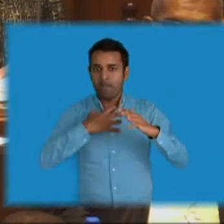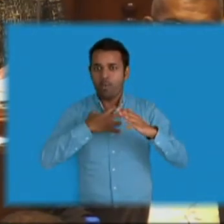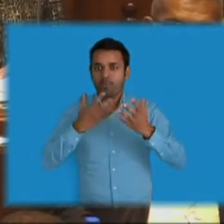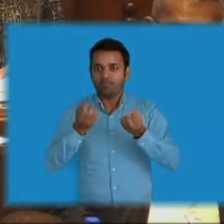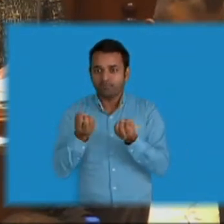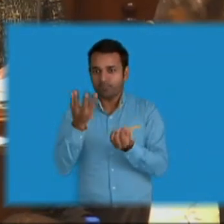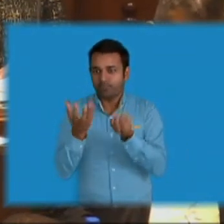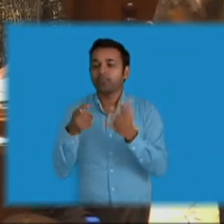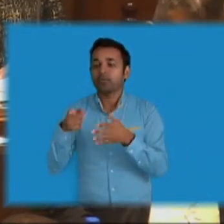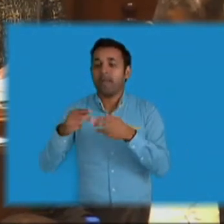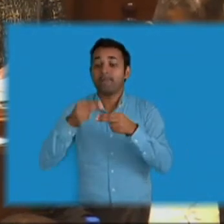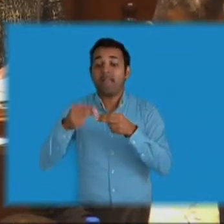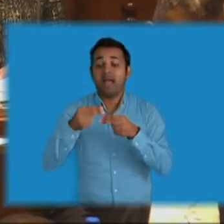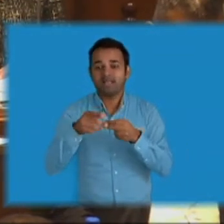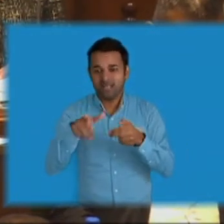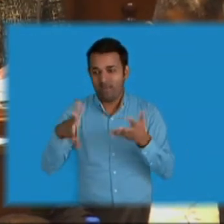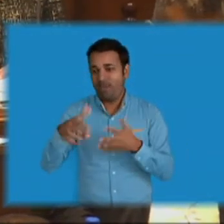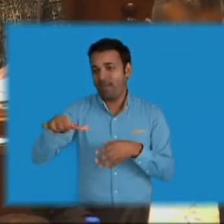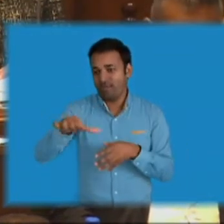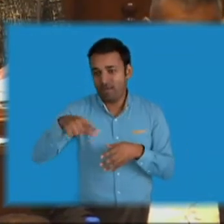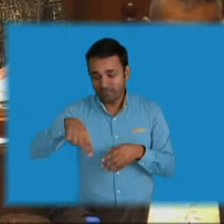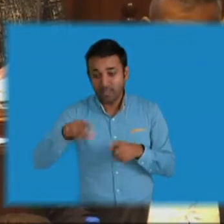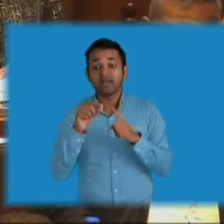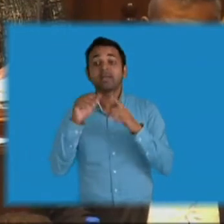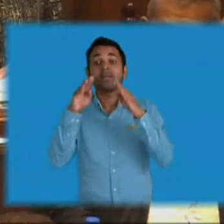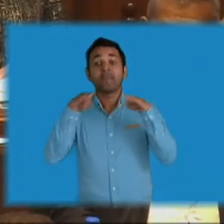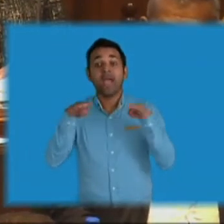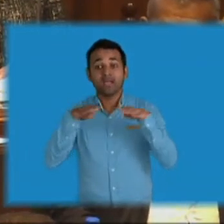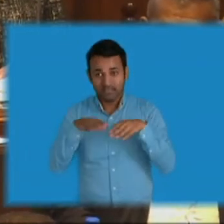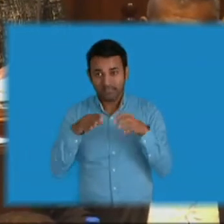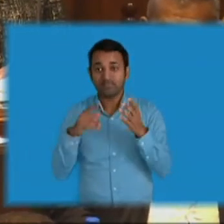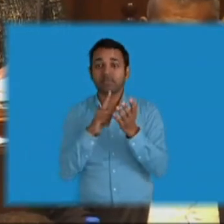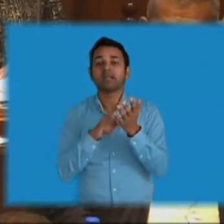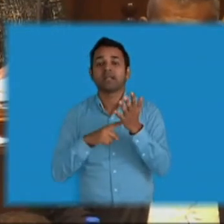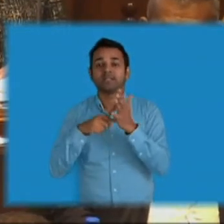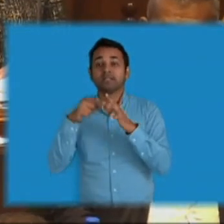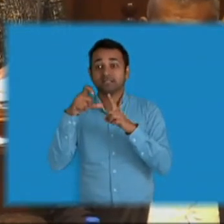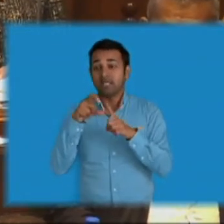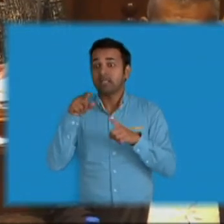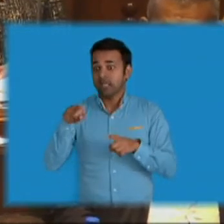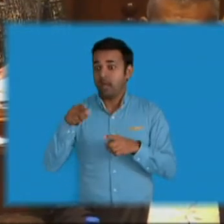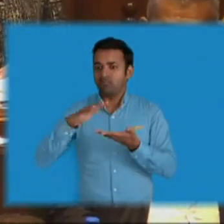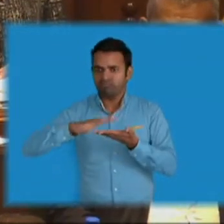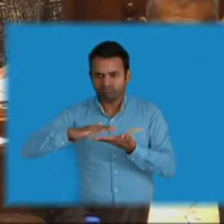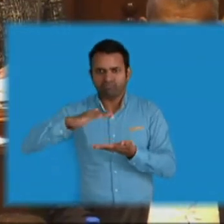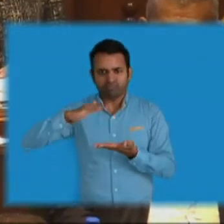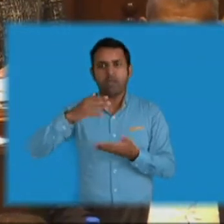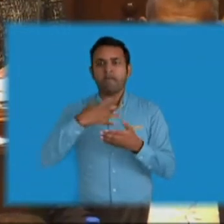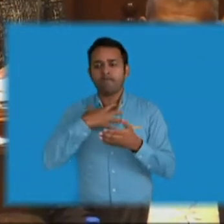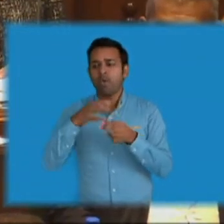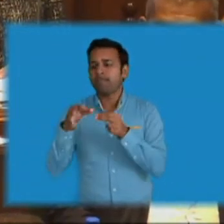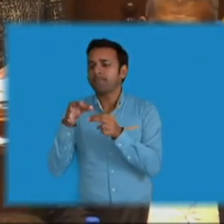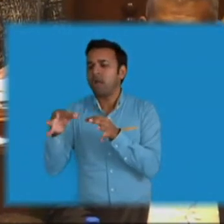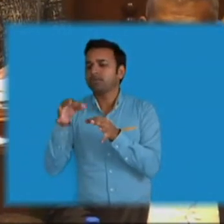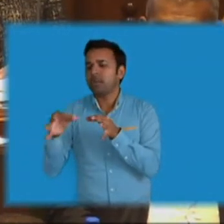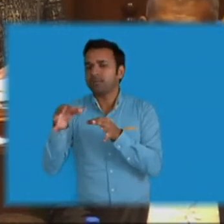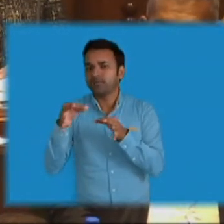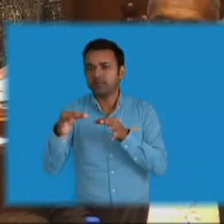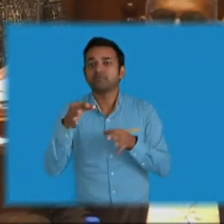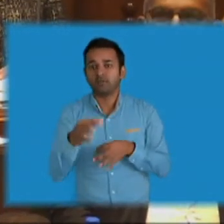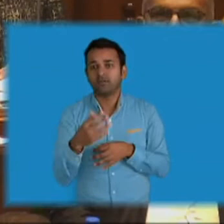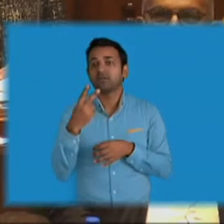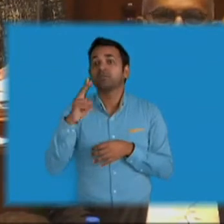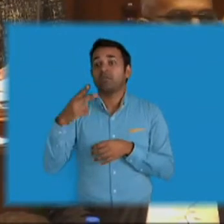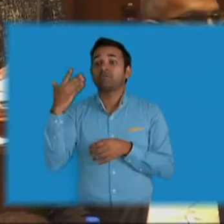Fiji Pine Limited, on the other hand, has also been intensifying their annual replanting target to 2,500 hectares per